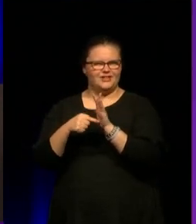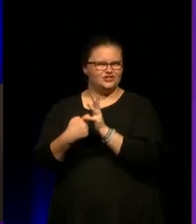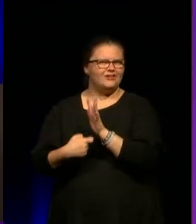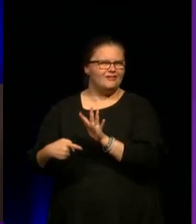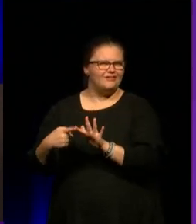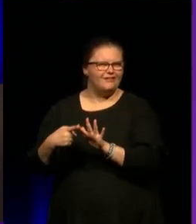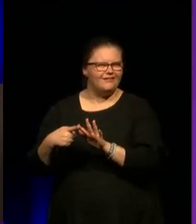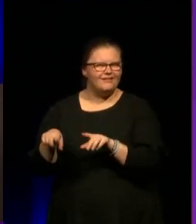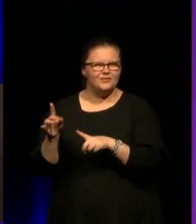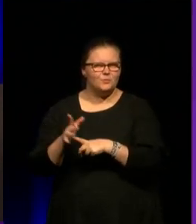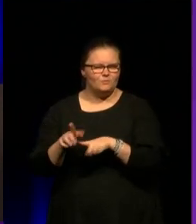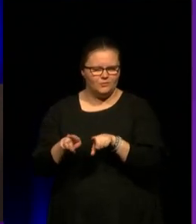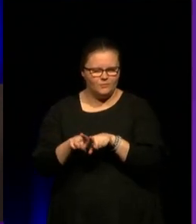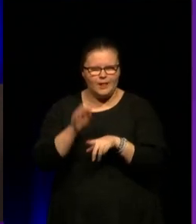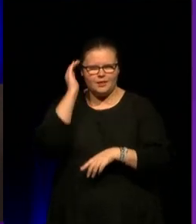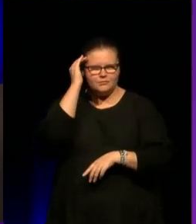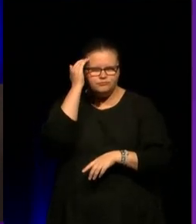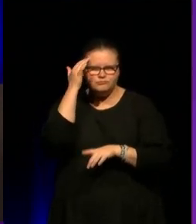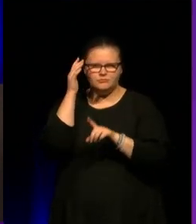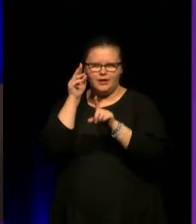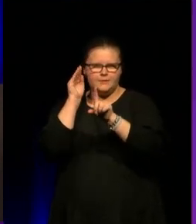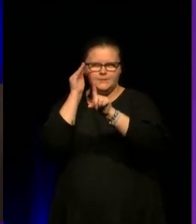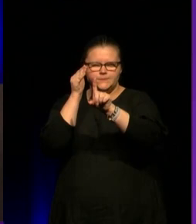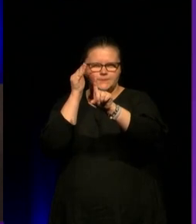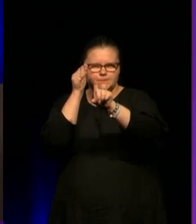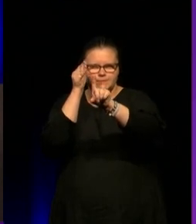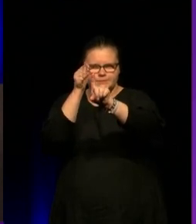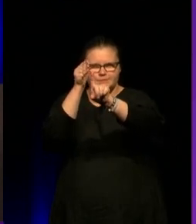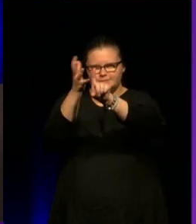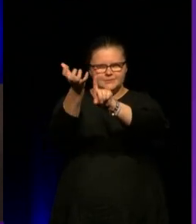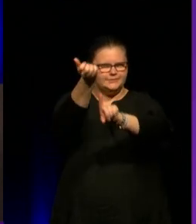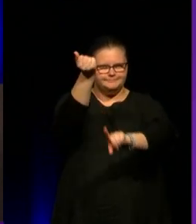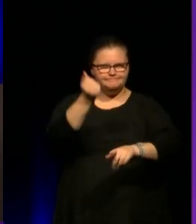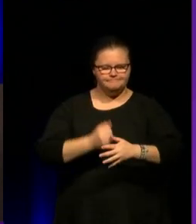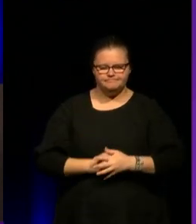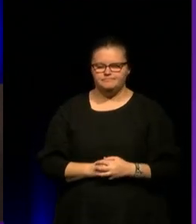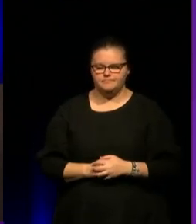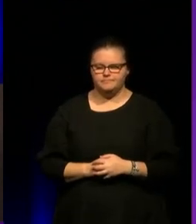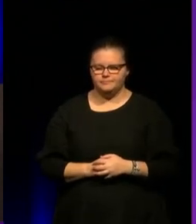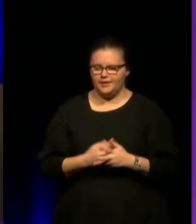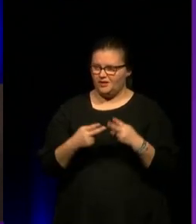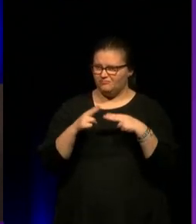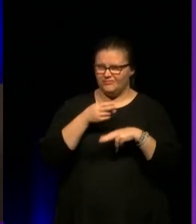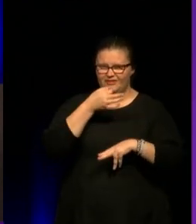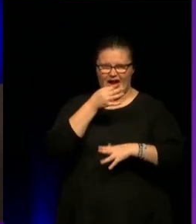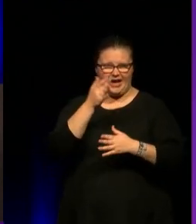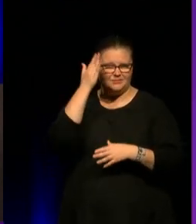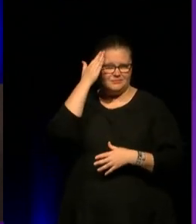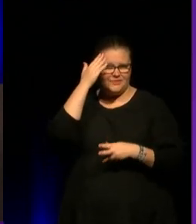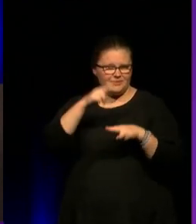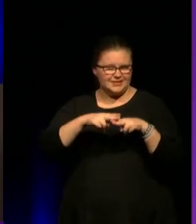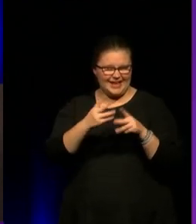the persistence to continue to chase those objectives is the most important thing. And I think if I asked your mum and dad, who are in the front row here,